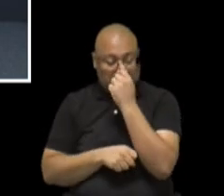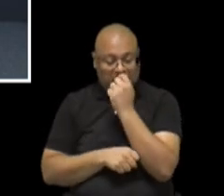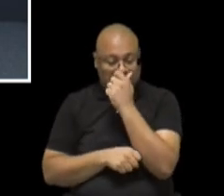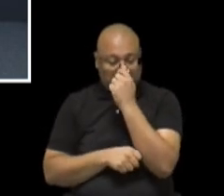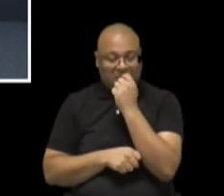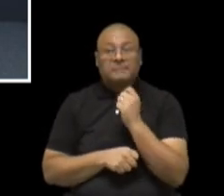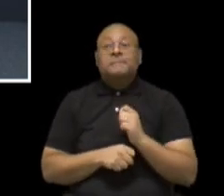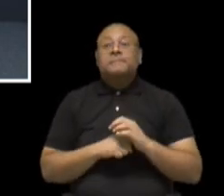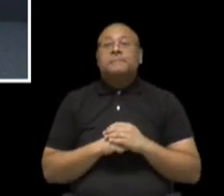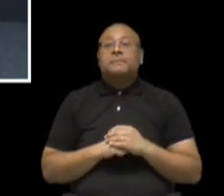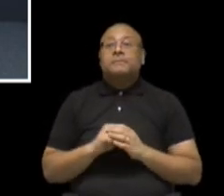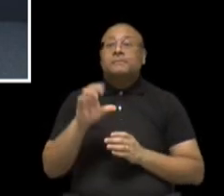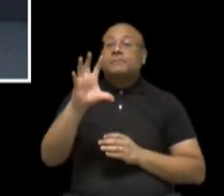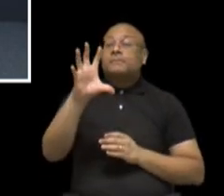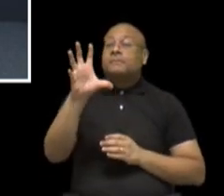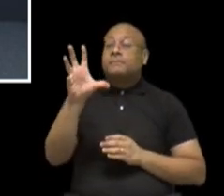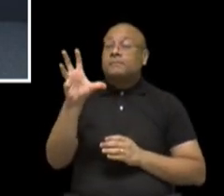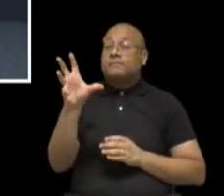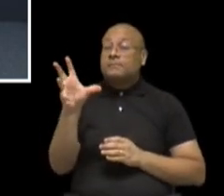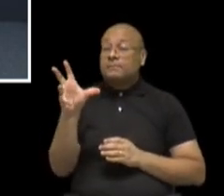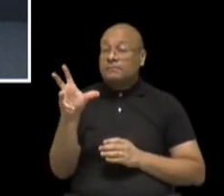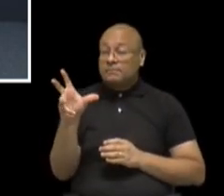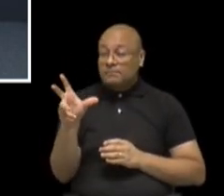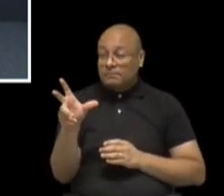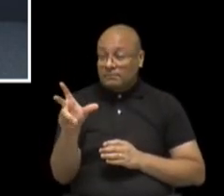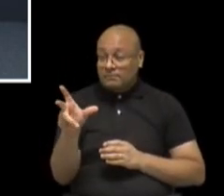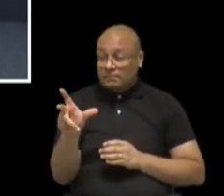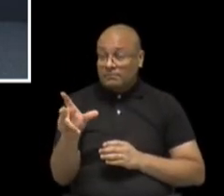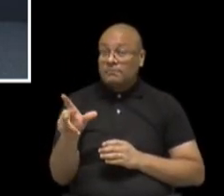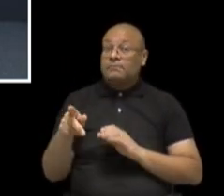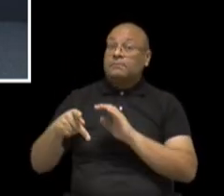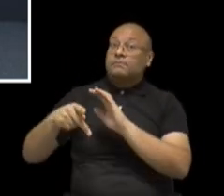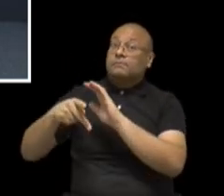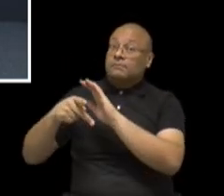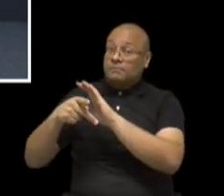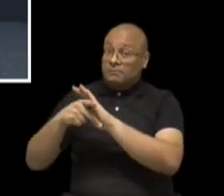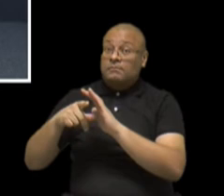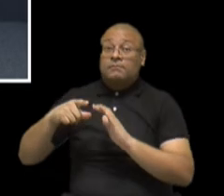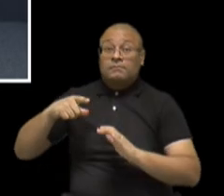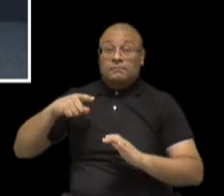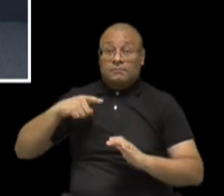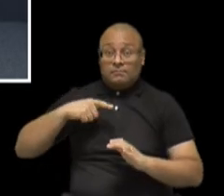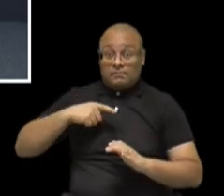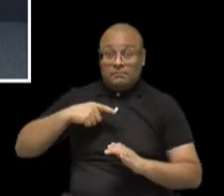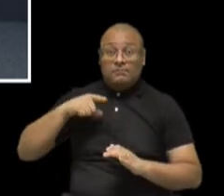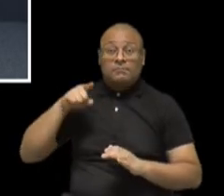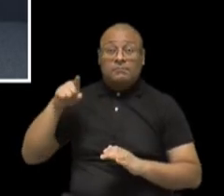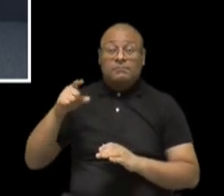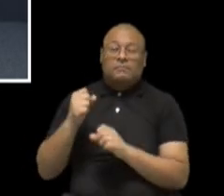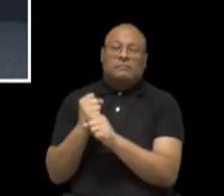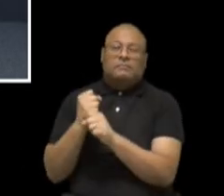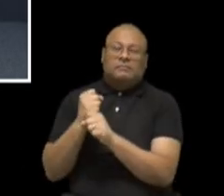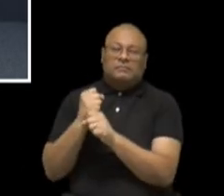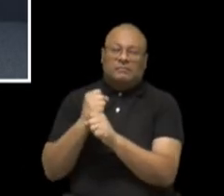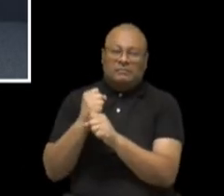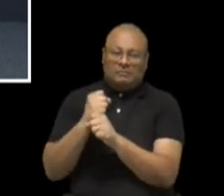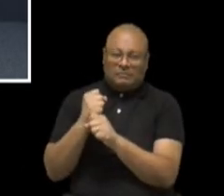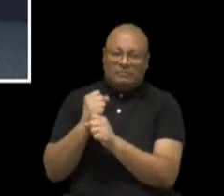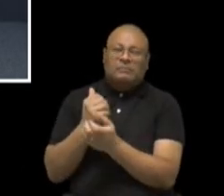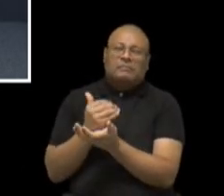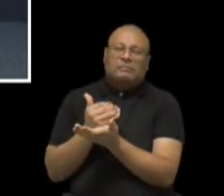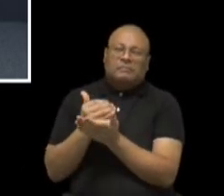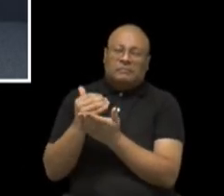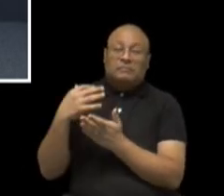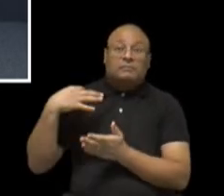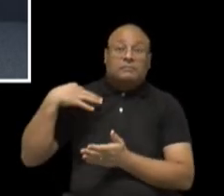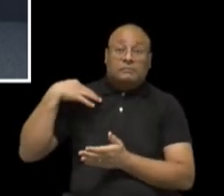O Africa is a nonprofit organization that I've been involved with since 2004. After